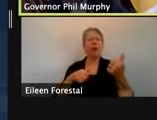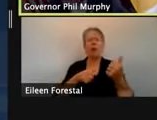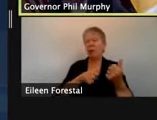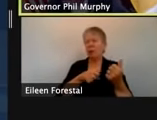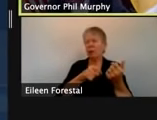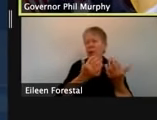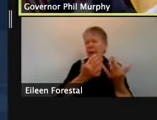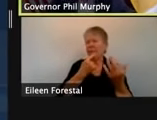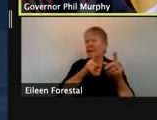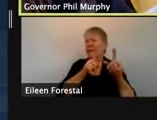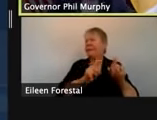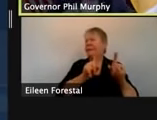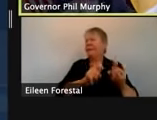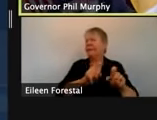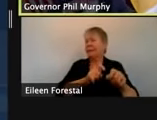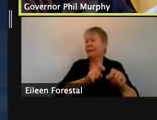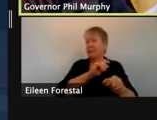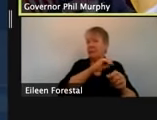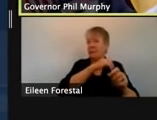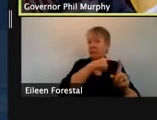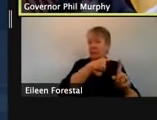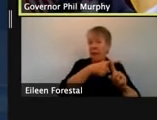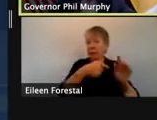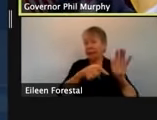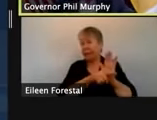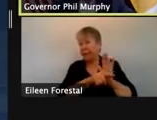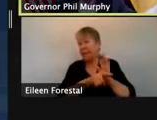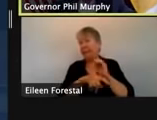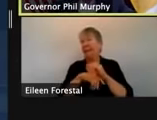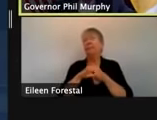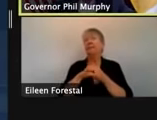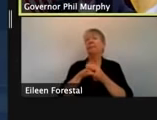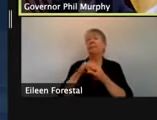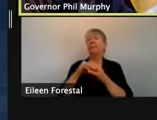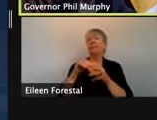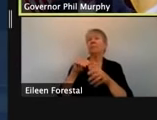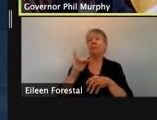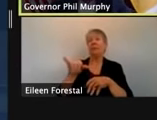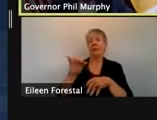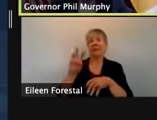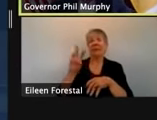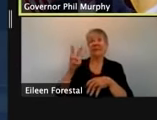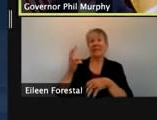the 6th day in a row that we have been above 1,000